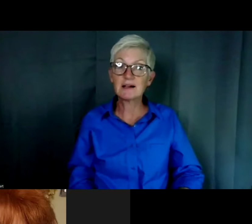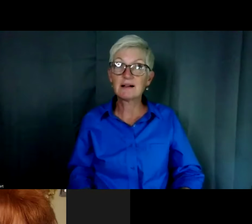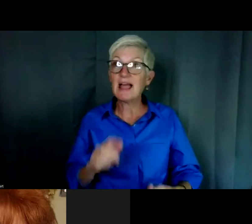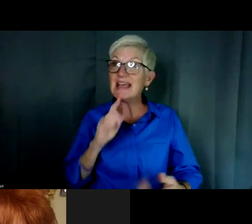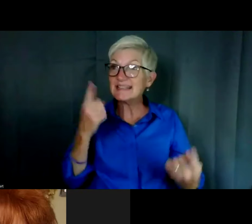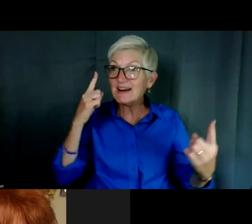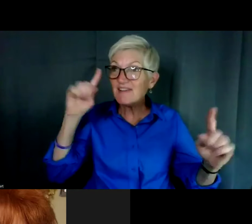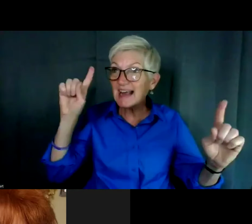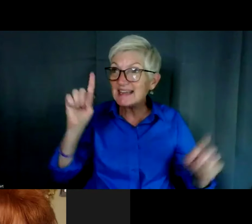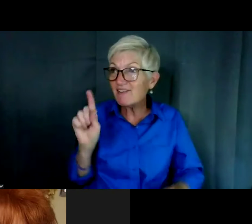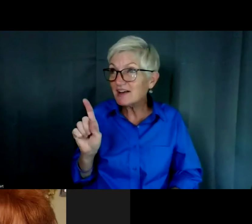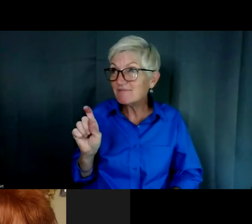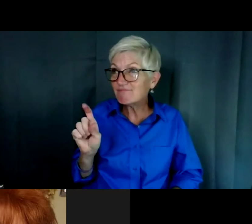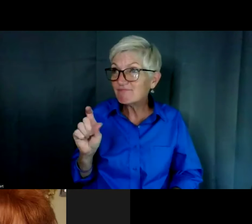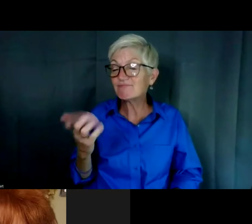way?